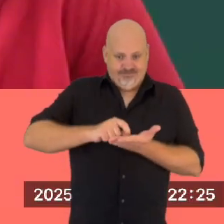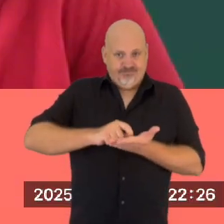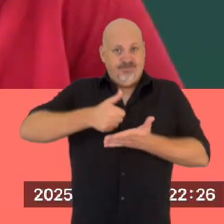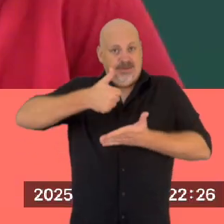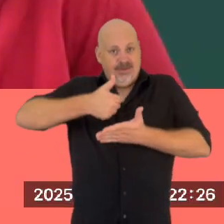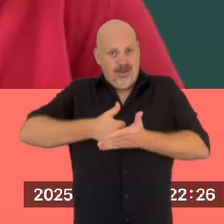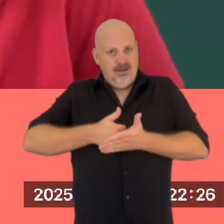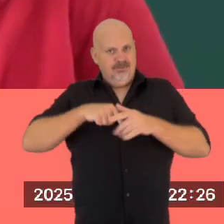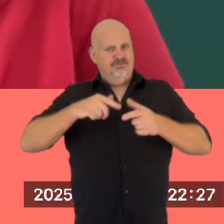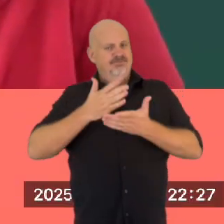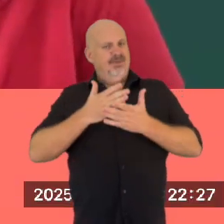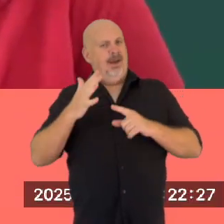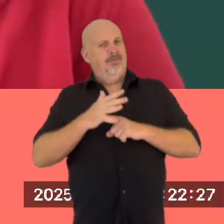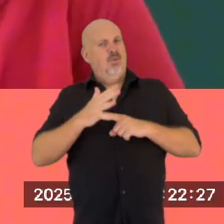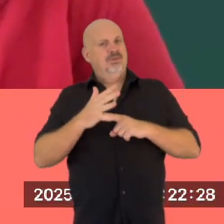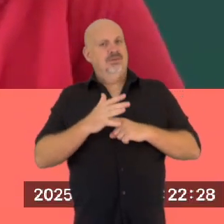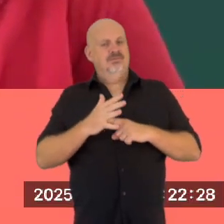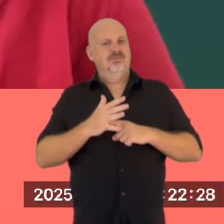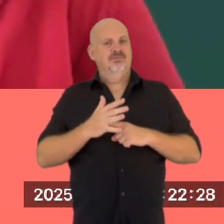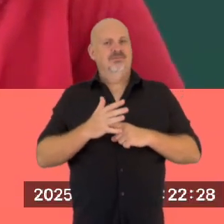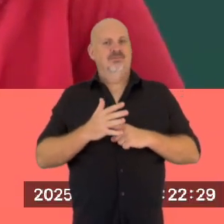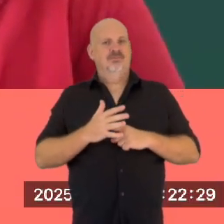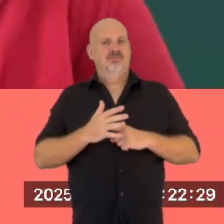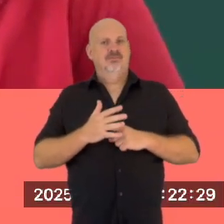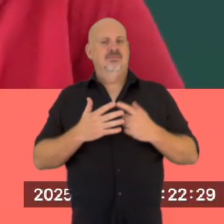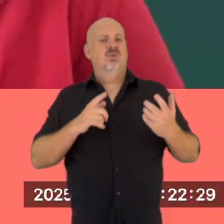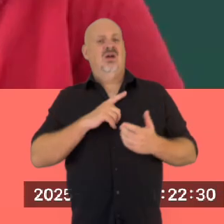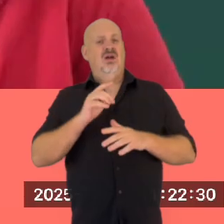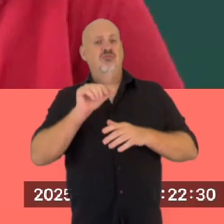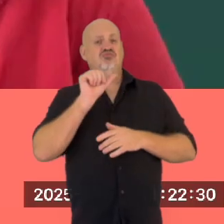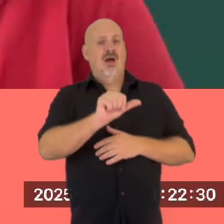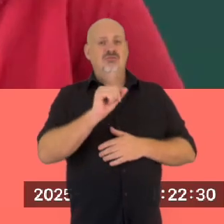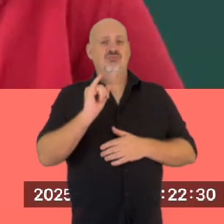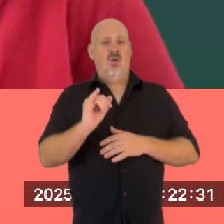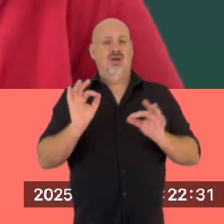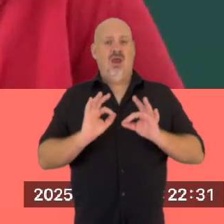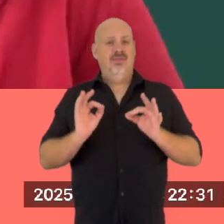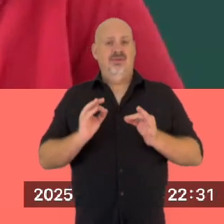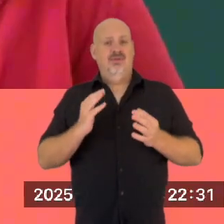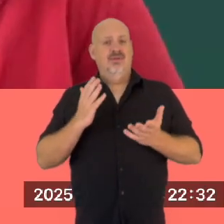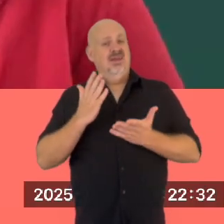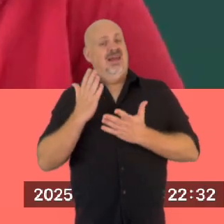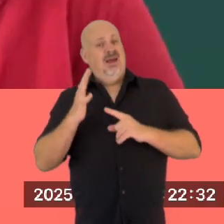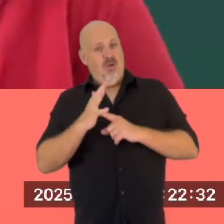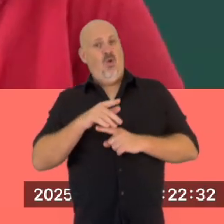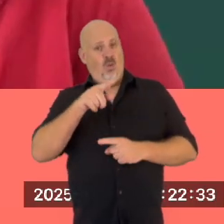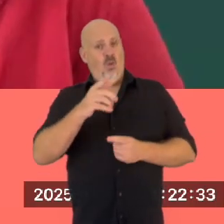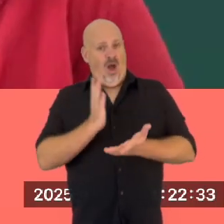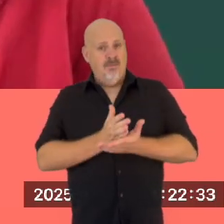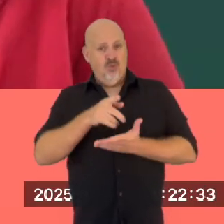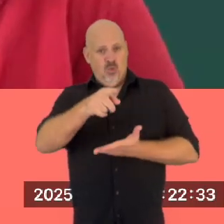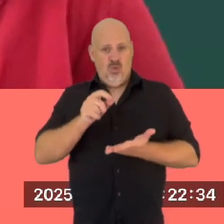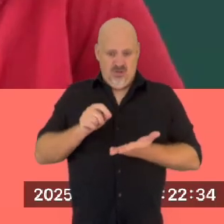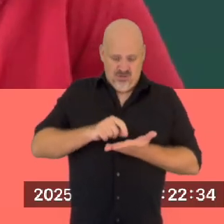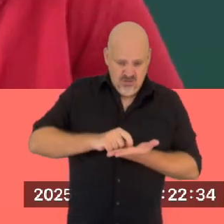the physical action of beginning to start and doing it is the most important. Because as I say, there's no right or wrong. It's all